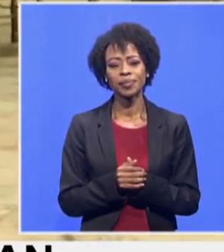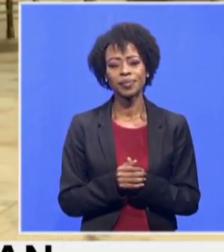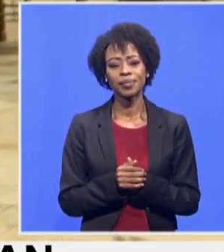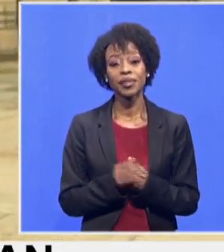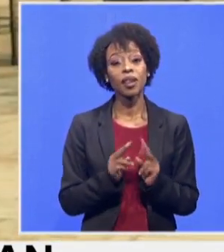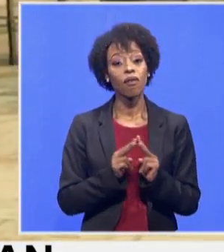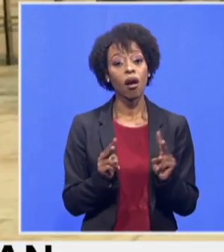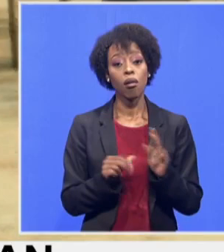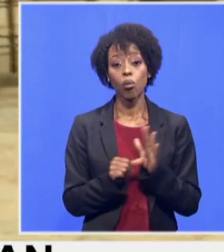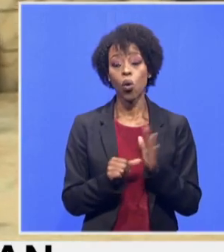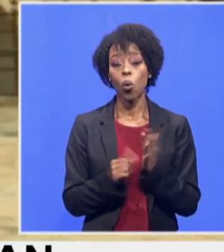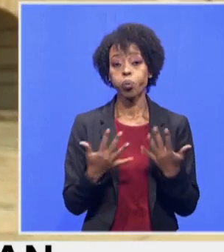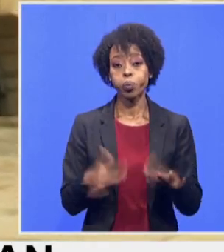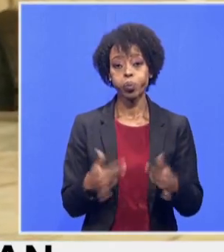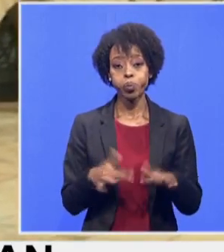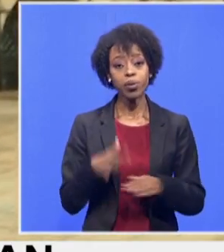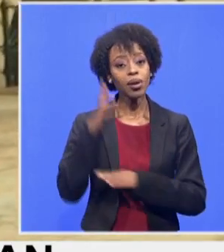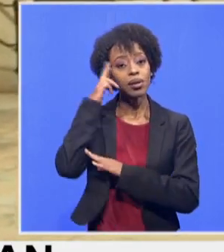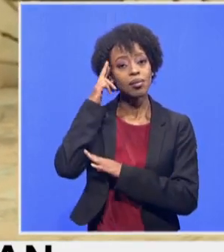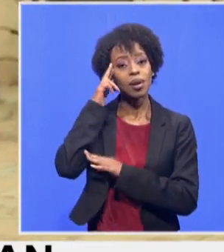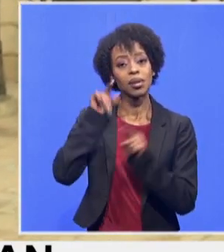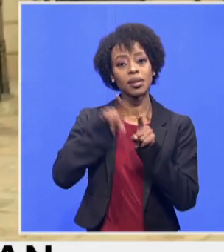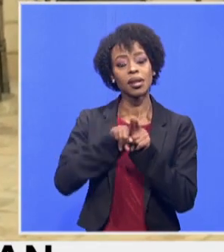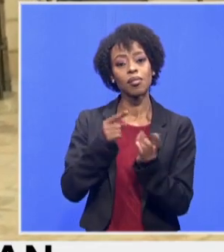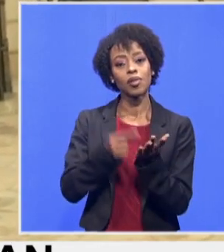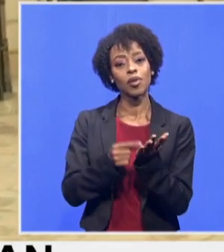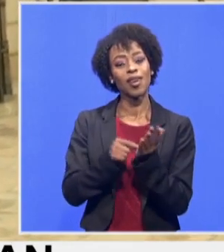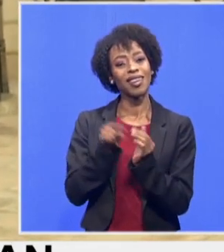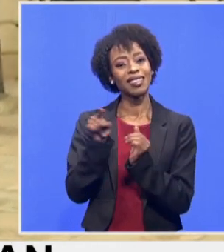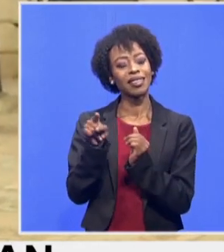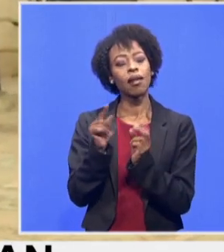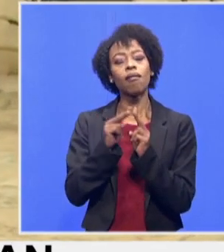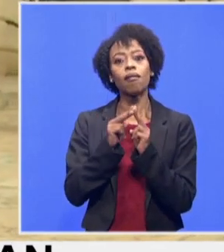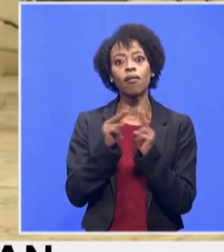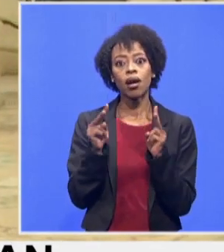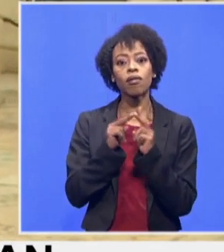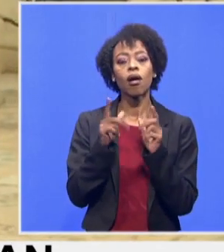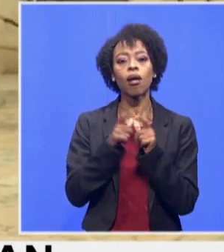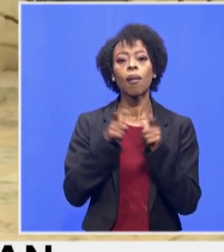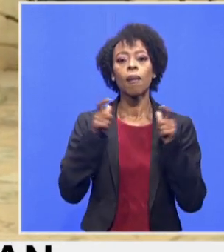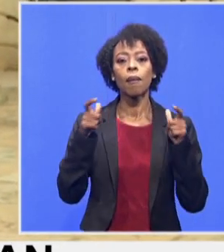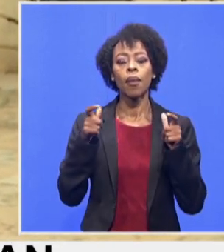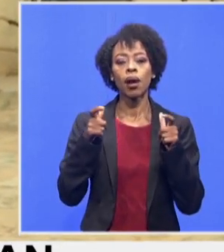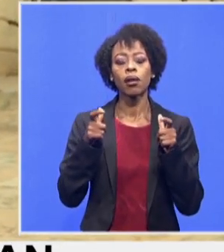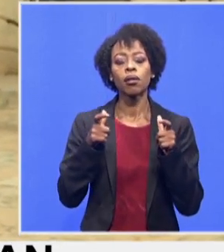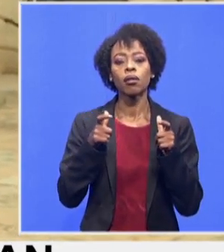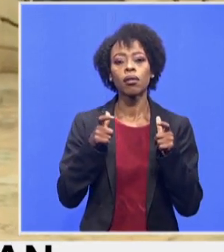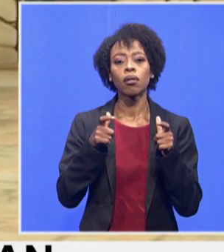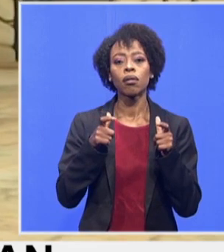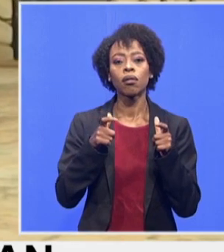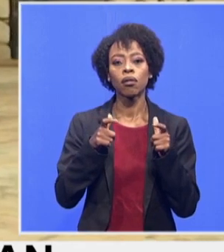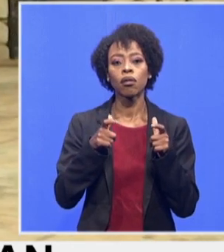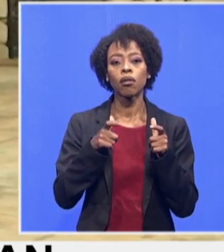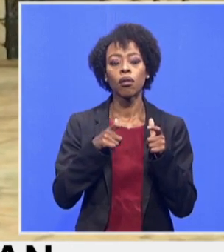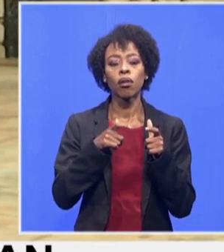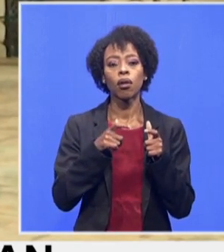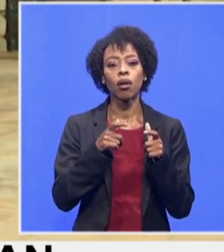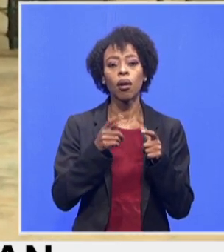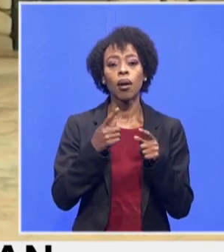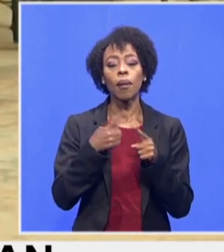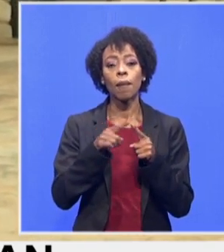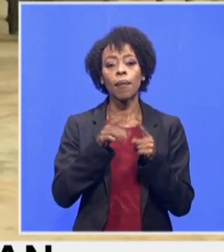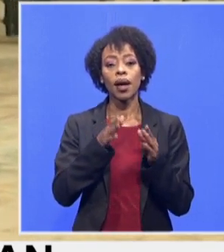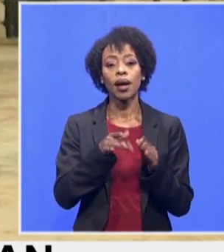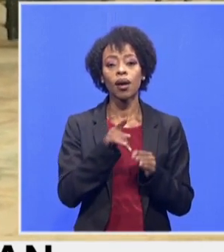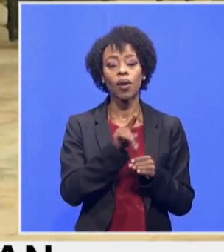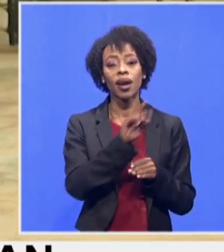very important. Remember that Uganda is a very, very big player in the Great Lakes area and in the